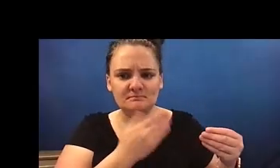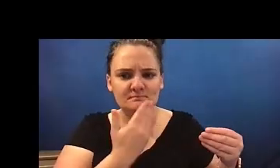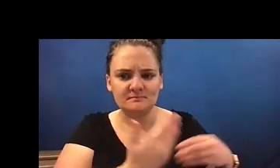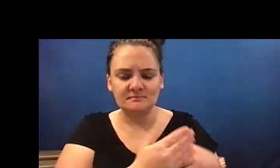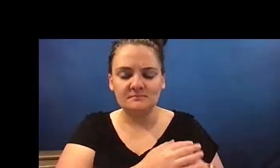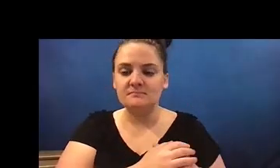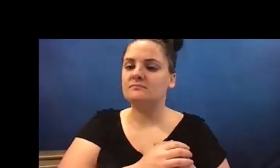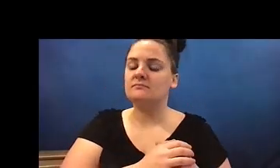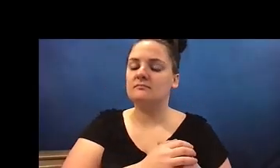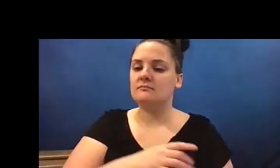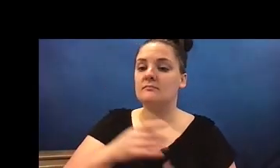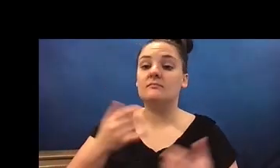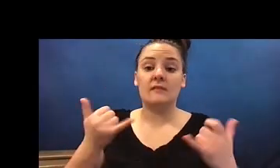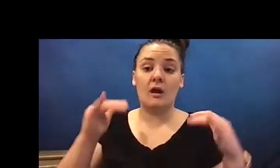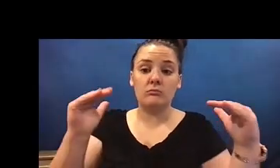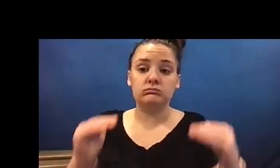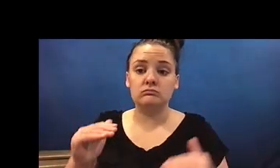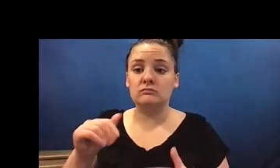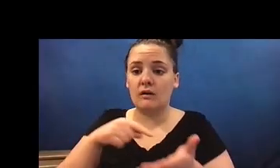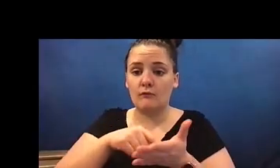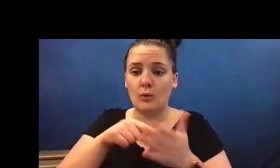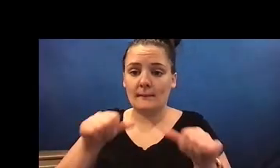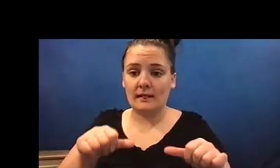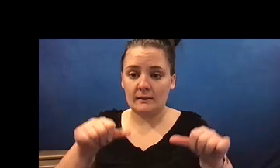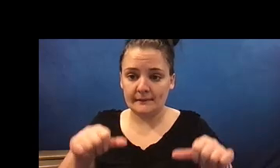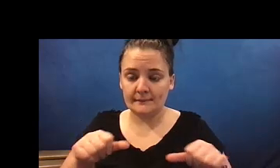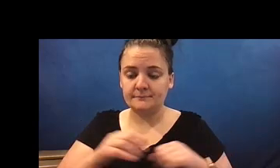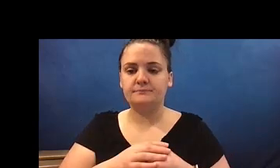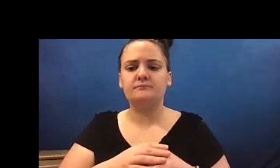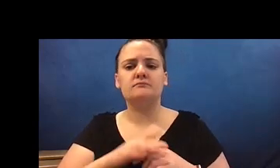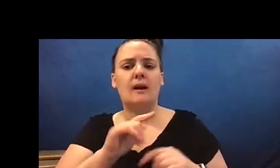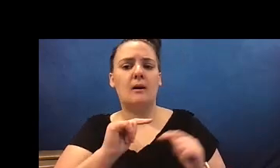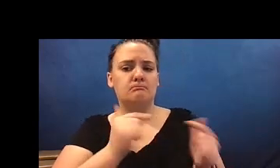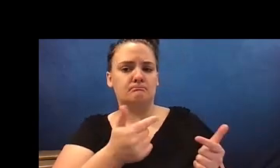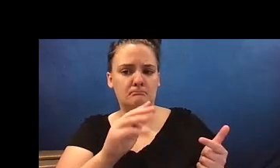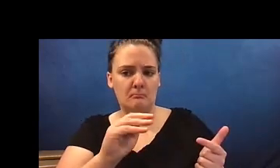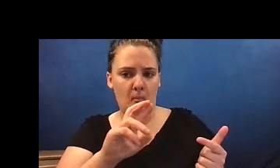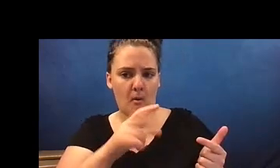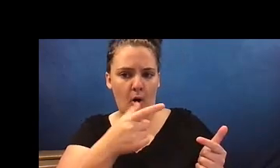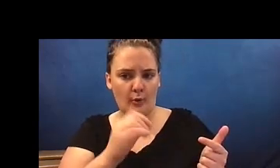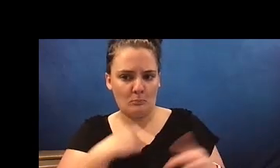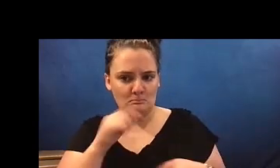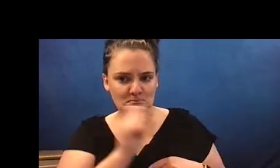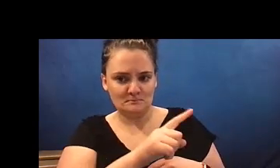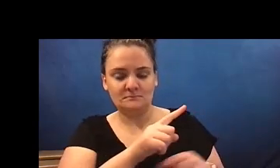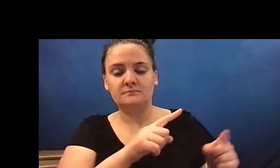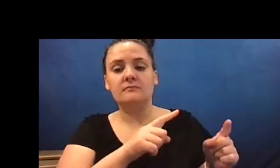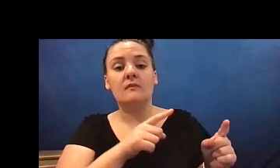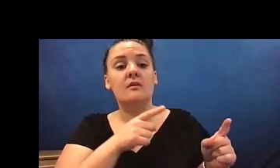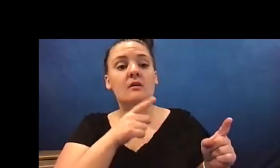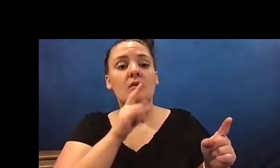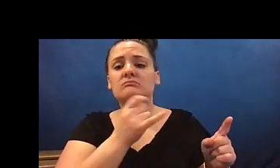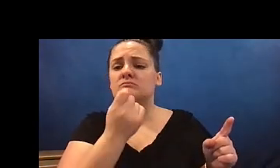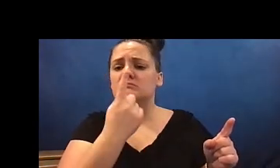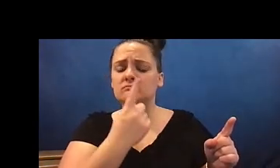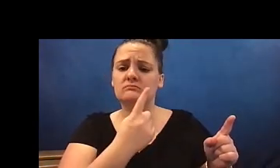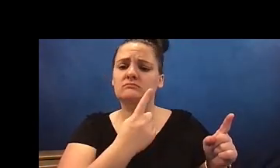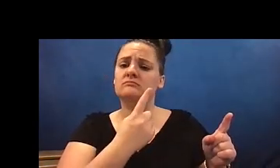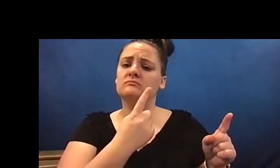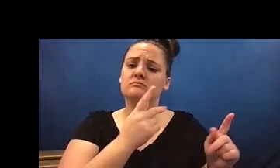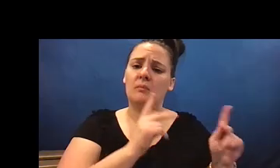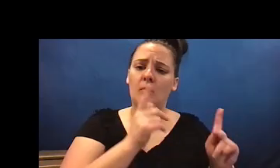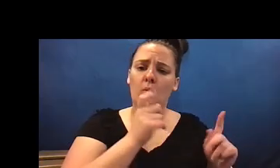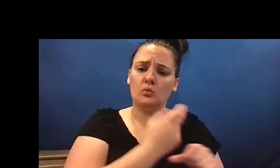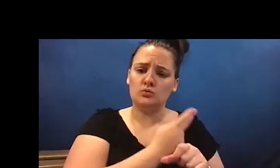to affordability. I'm going to go back to Margot here. So healthcare affordability is top of mind for consumers and